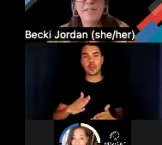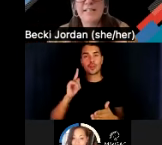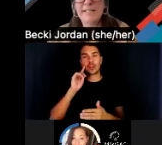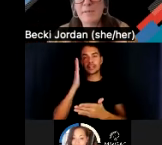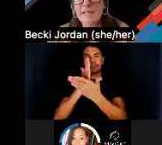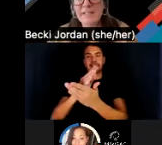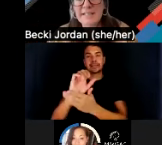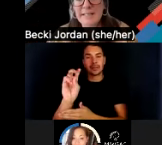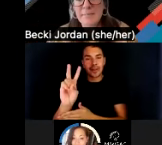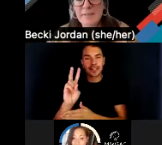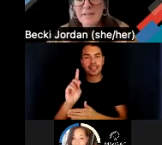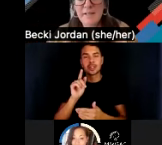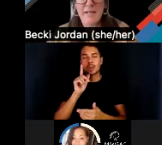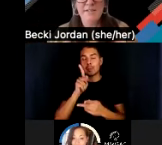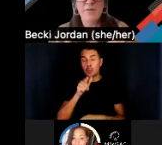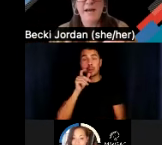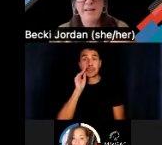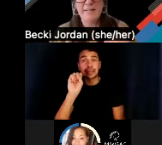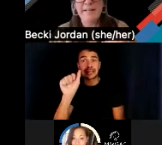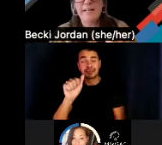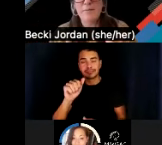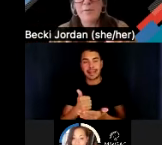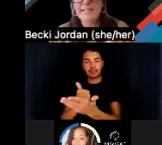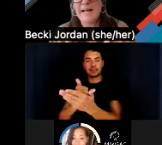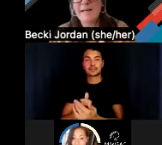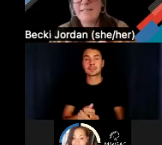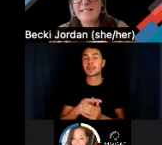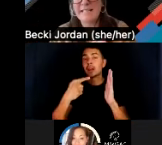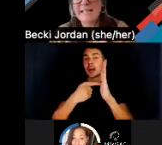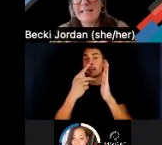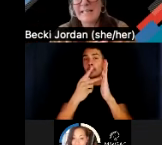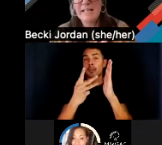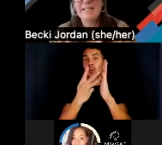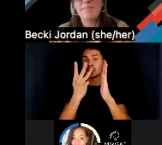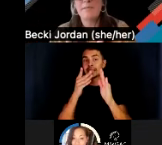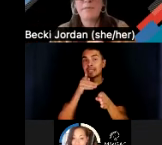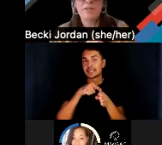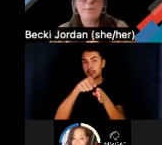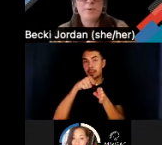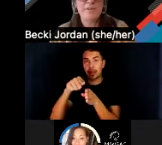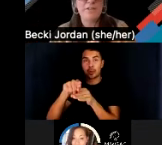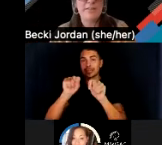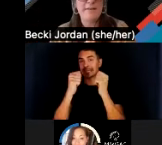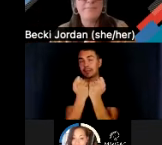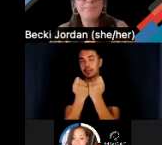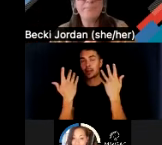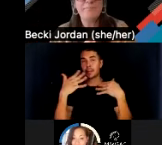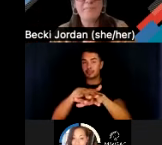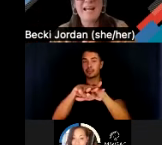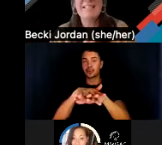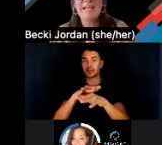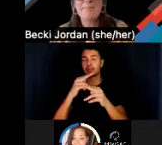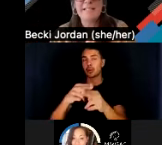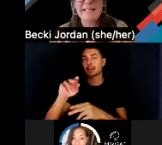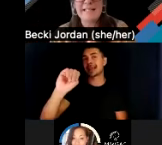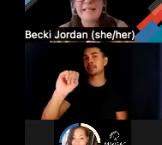a multidisciplinary team. And so that in the beginning where we saw MDT, some communities will refer to them